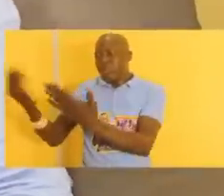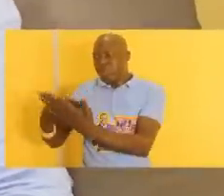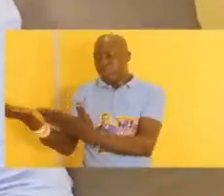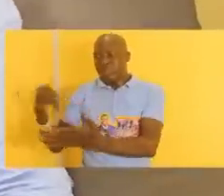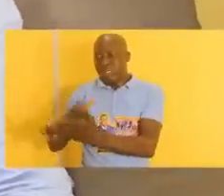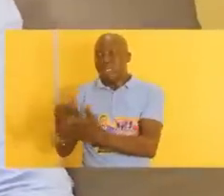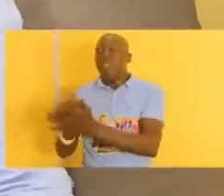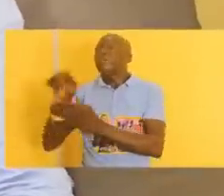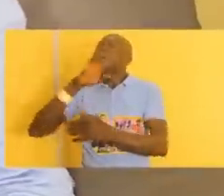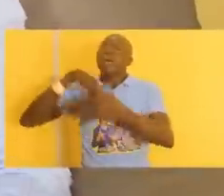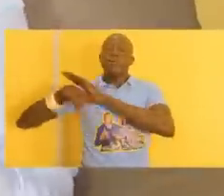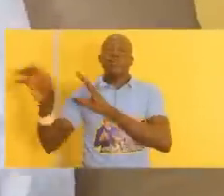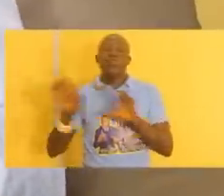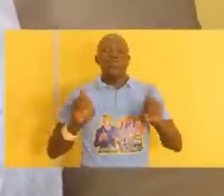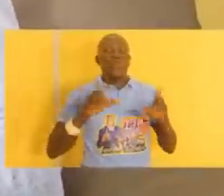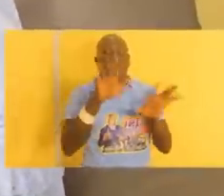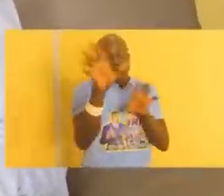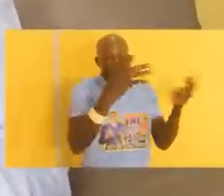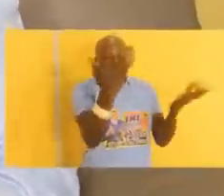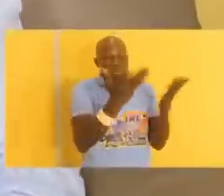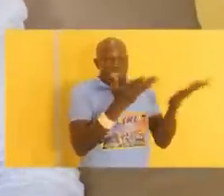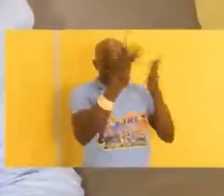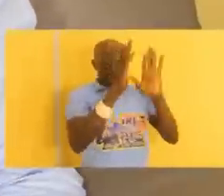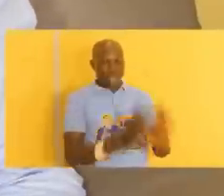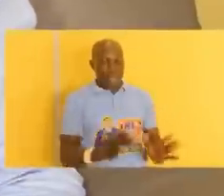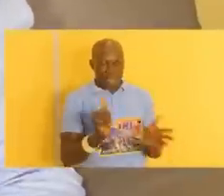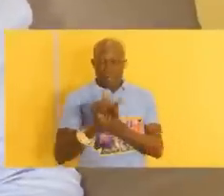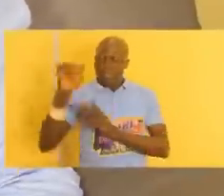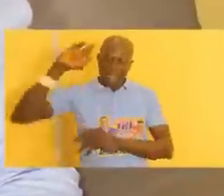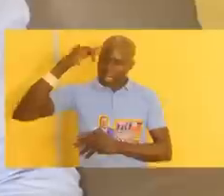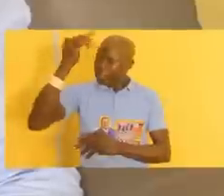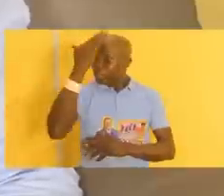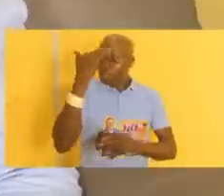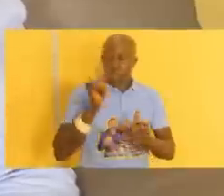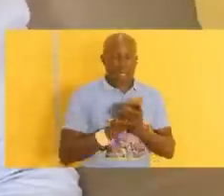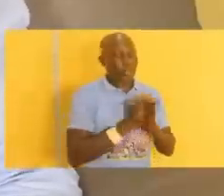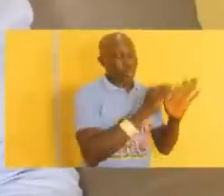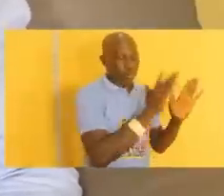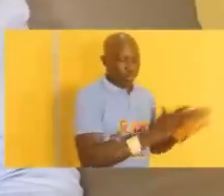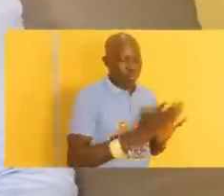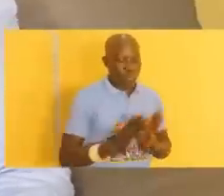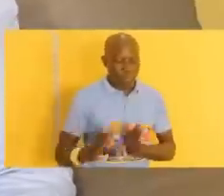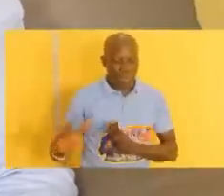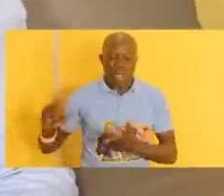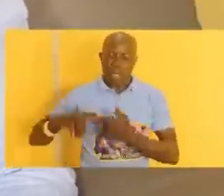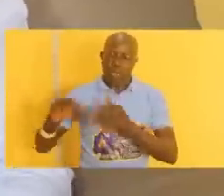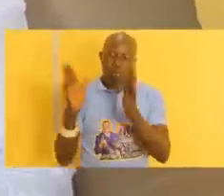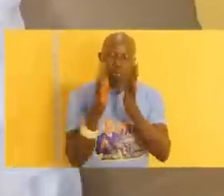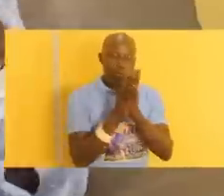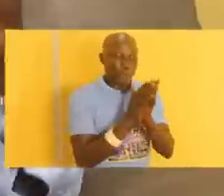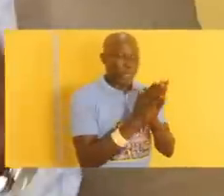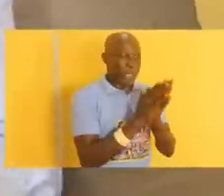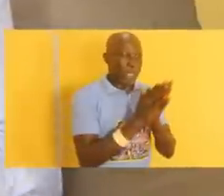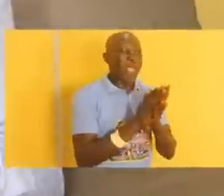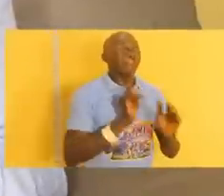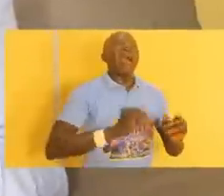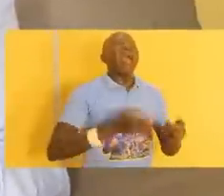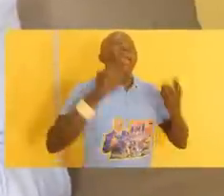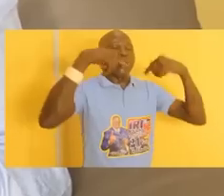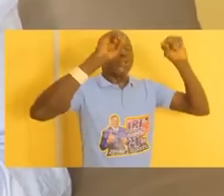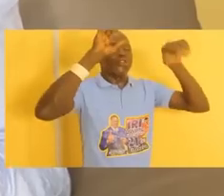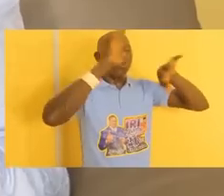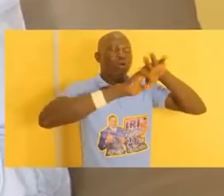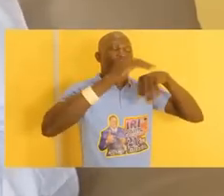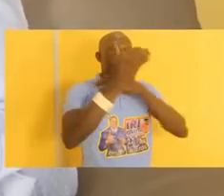o le ma se bi eru. You can act as king. Give me yen. That's the reason. Gbogbo fi mura. Why you lati gbadura? To pray. Mo kede ni ojo Sunday.